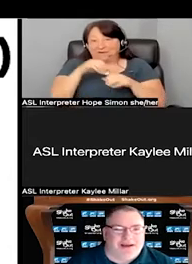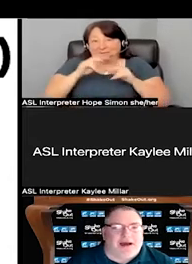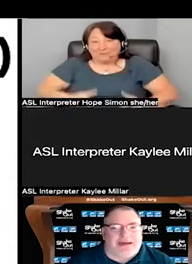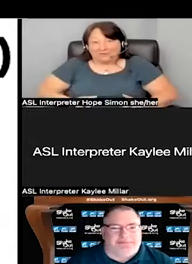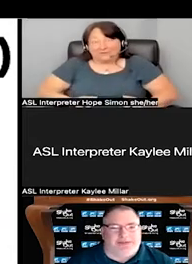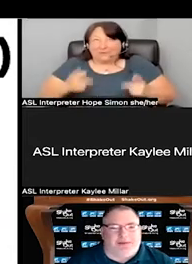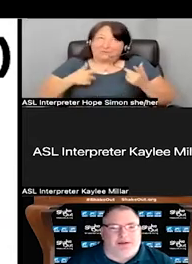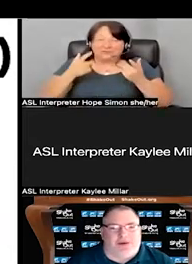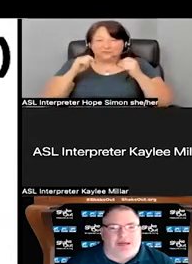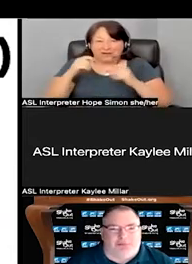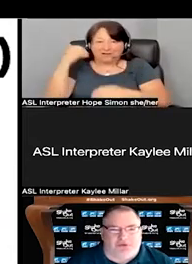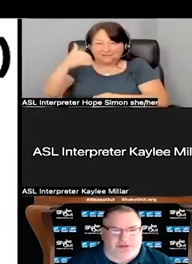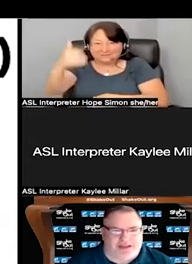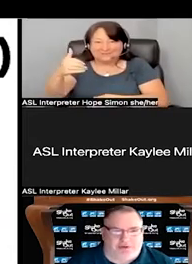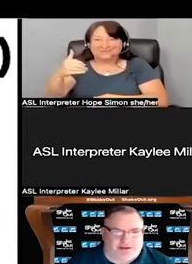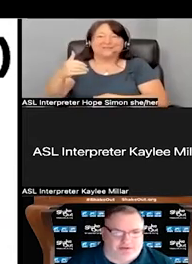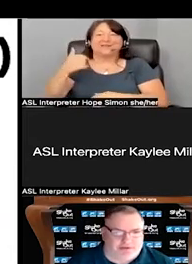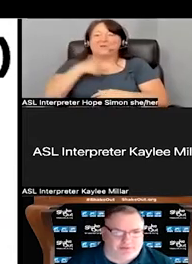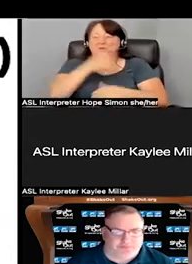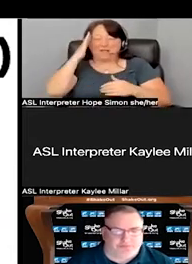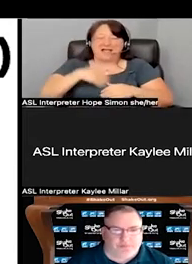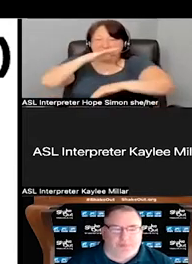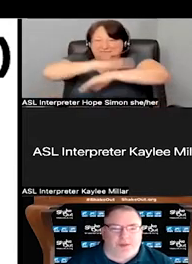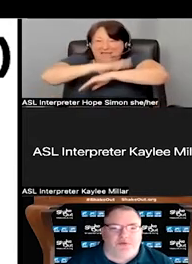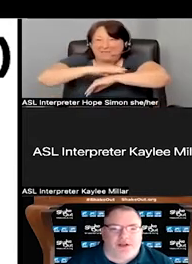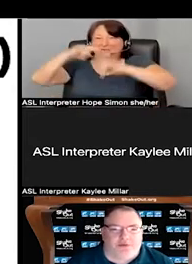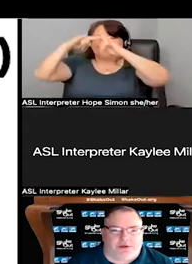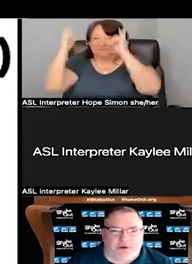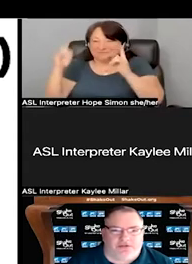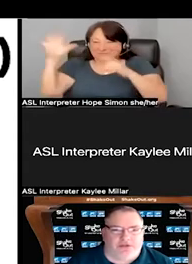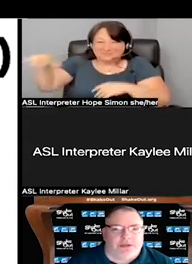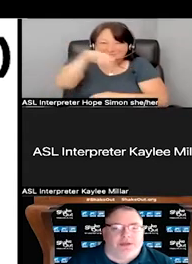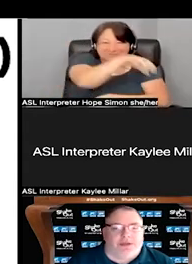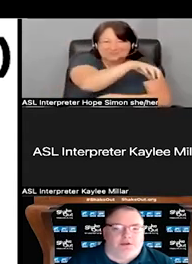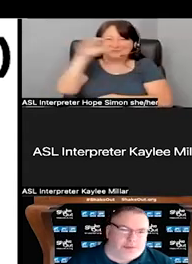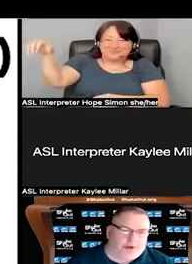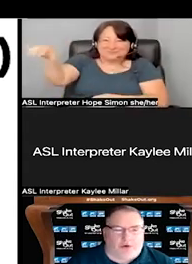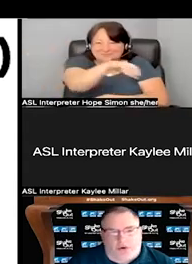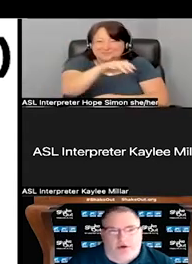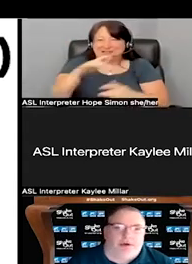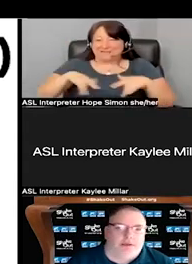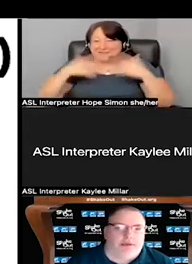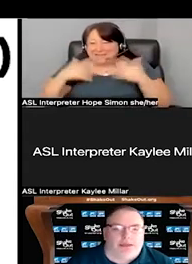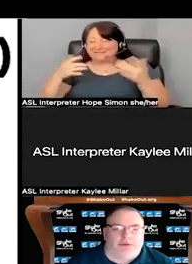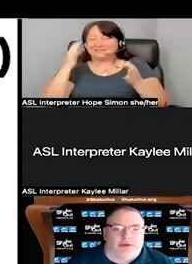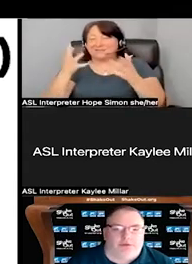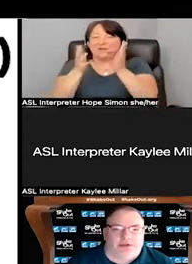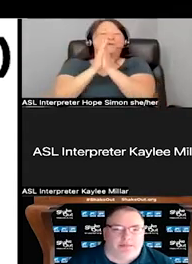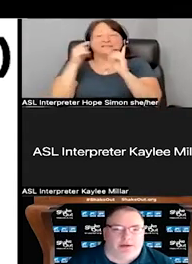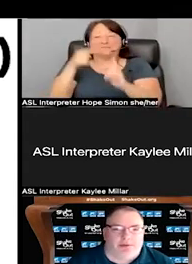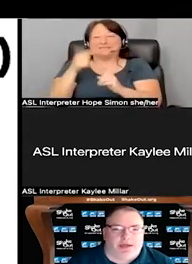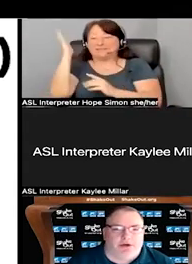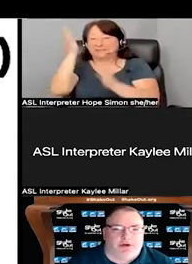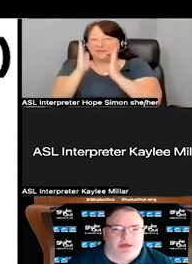tried booths and tables at events. And if you'd like to request a speaker or us